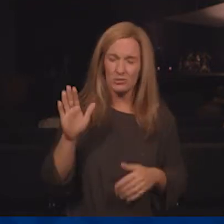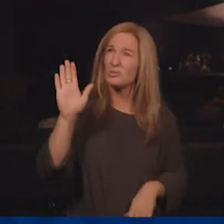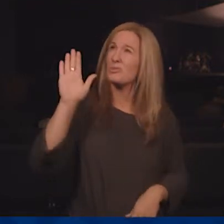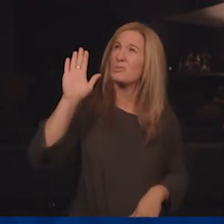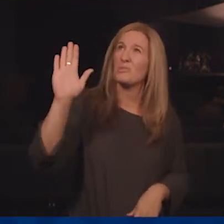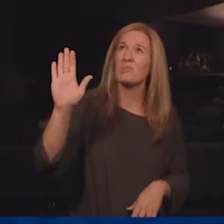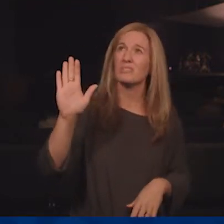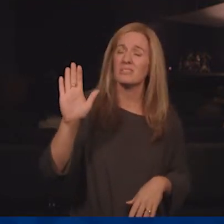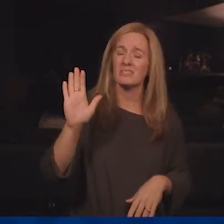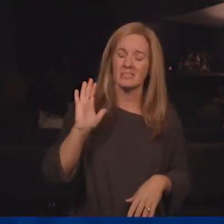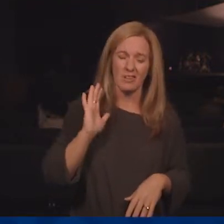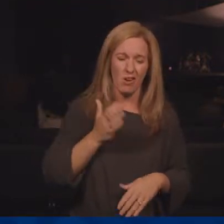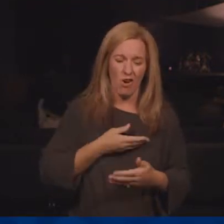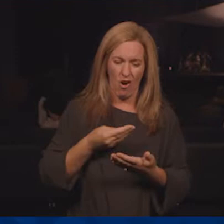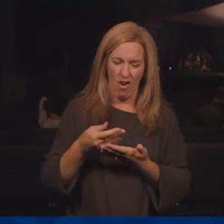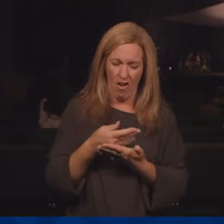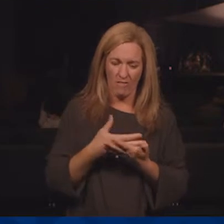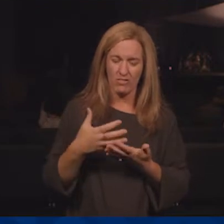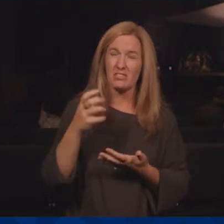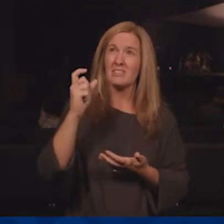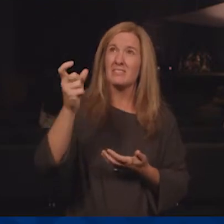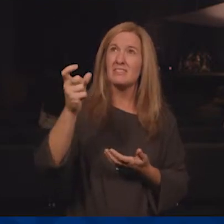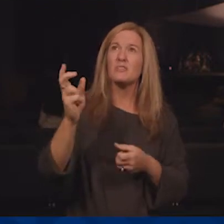our offering for your glory? Amen.